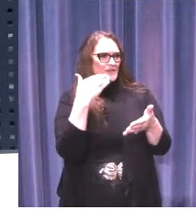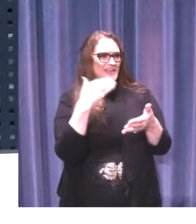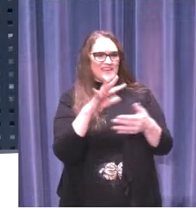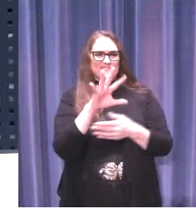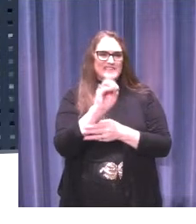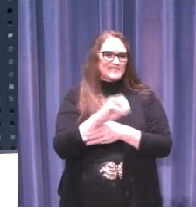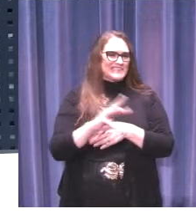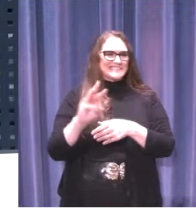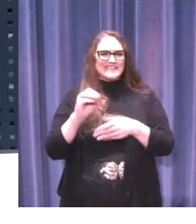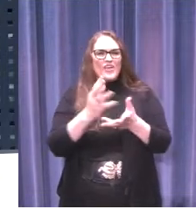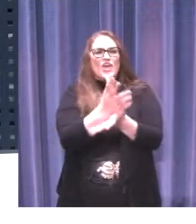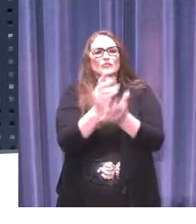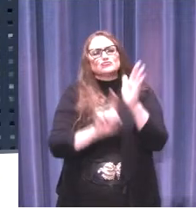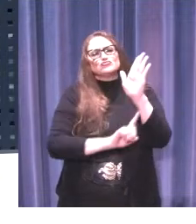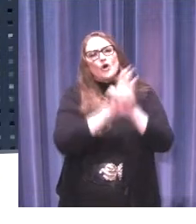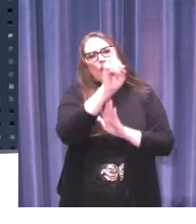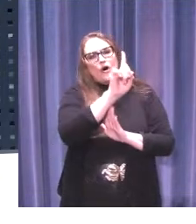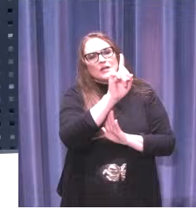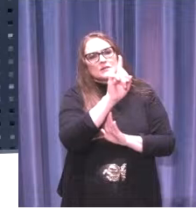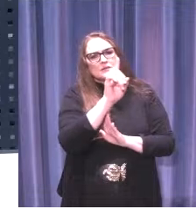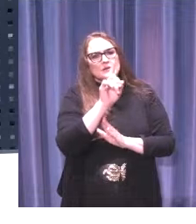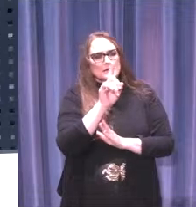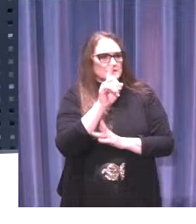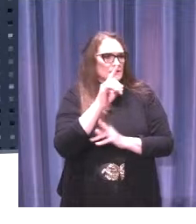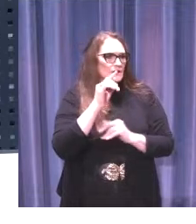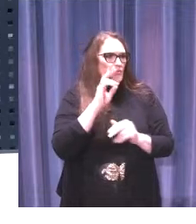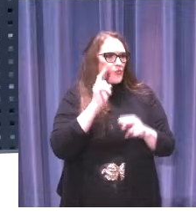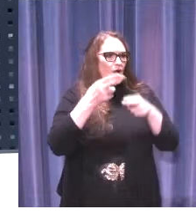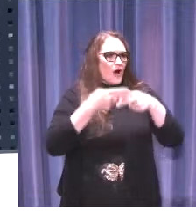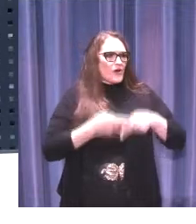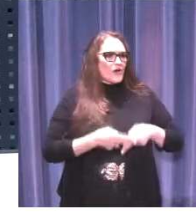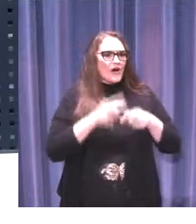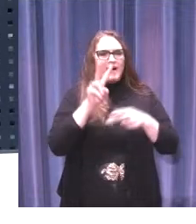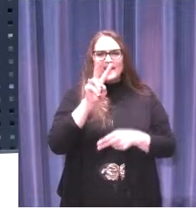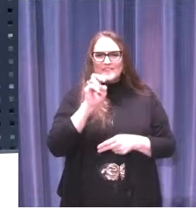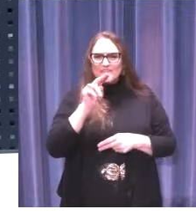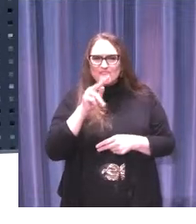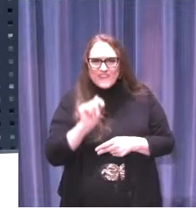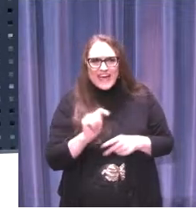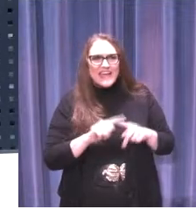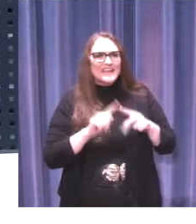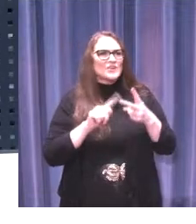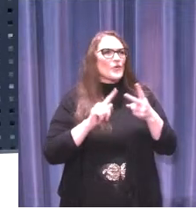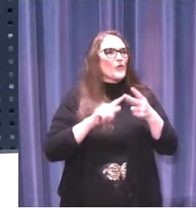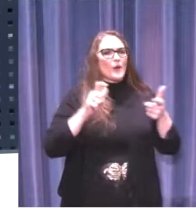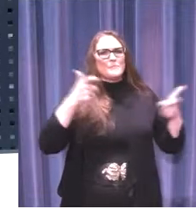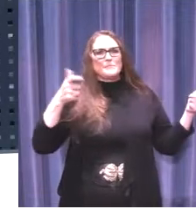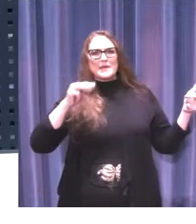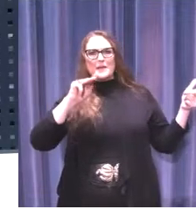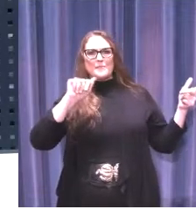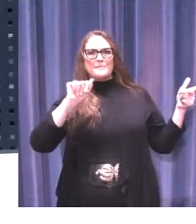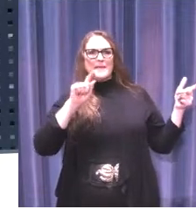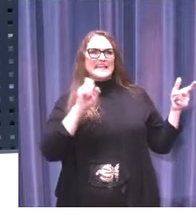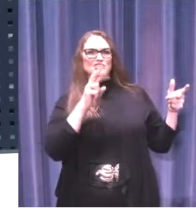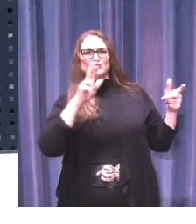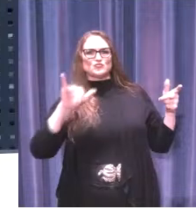50, 60, it was tall, what I'll call a vent or a big masonry